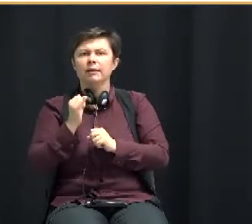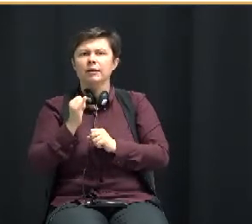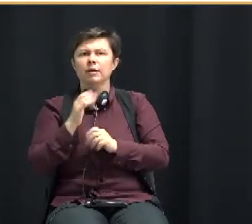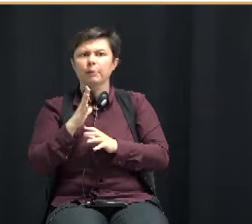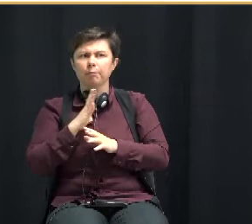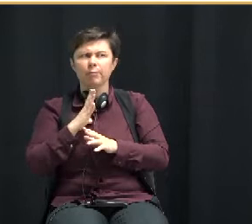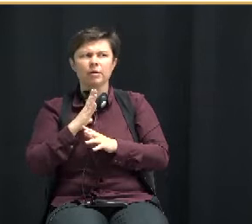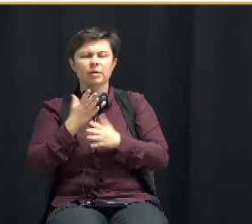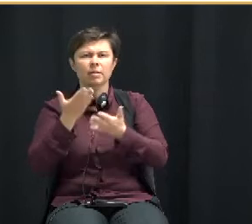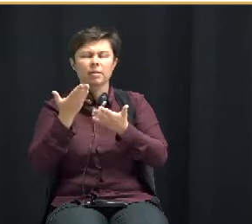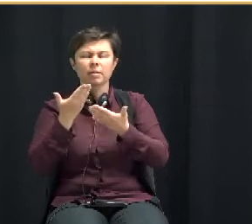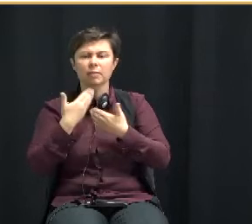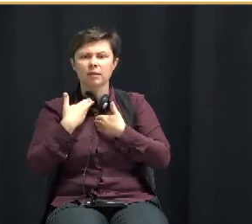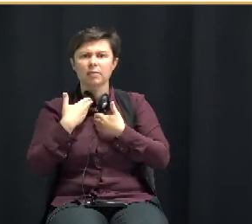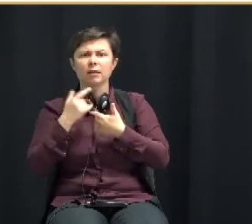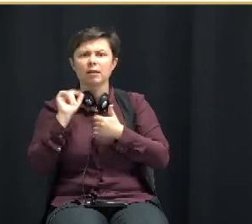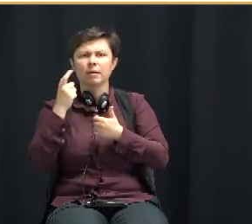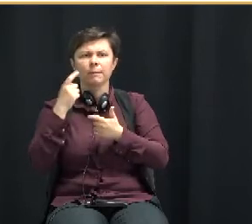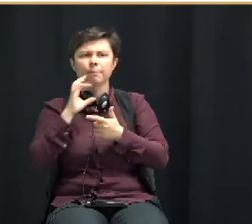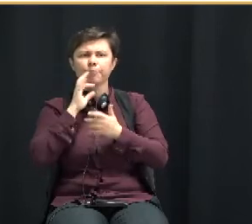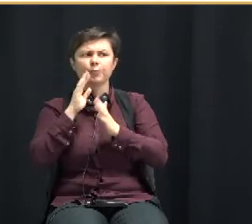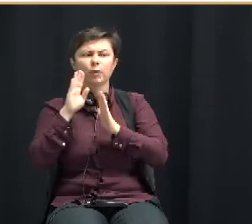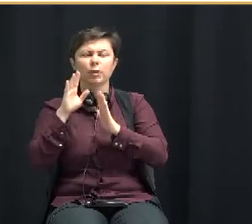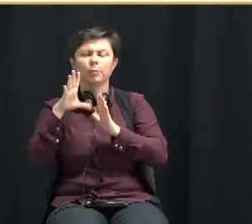action that was defined